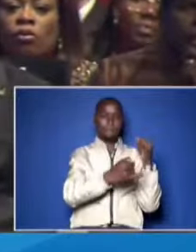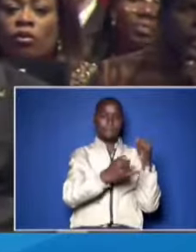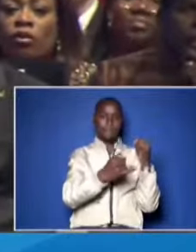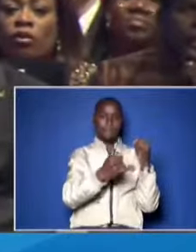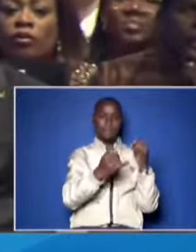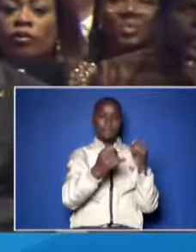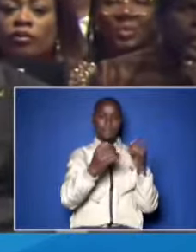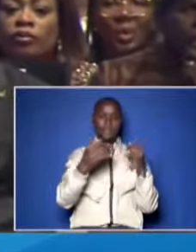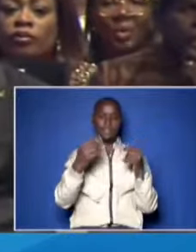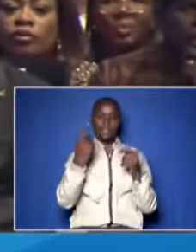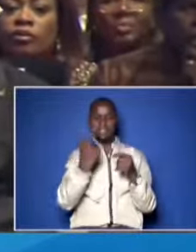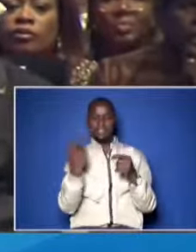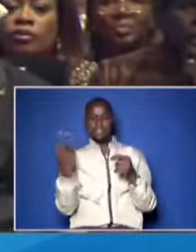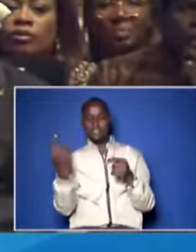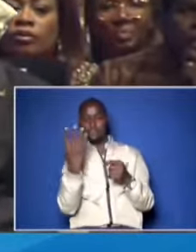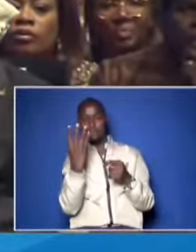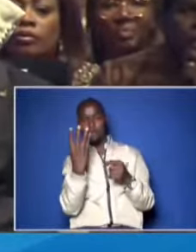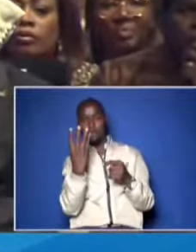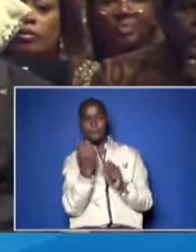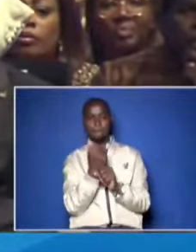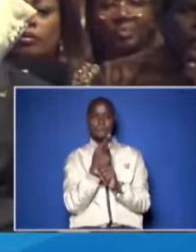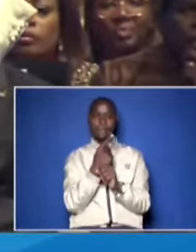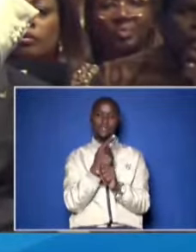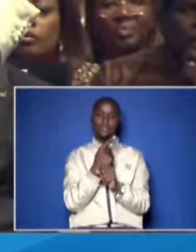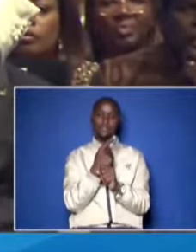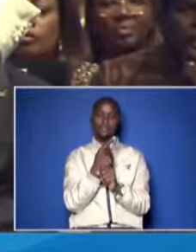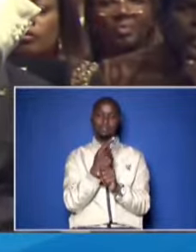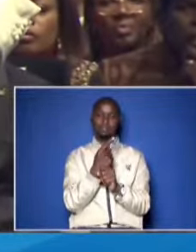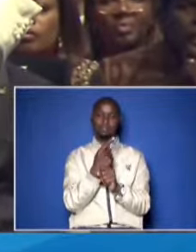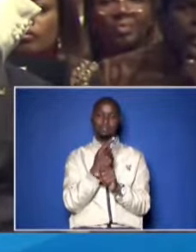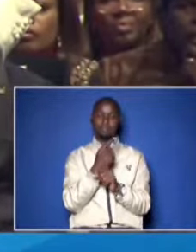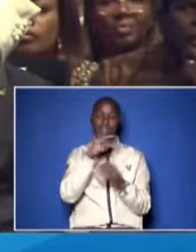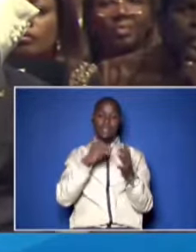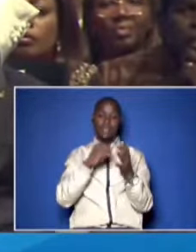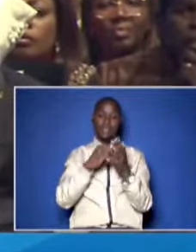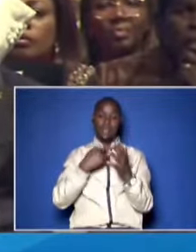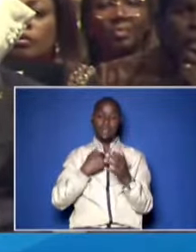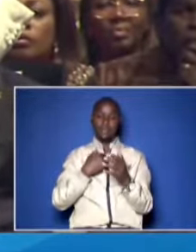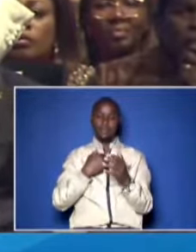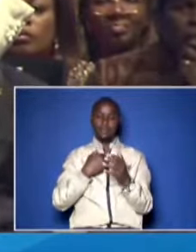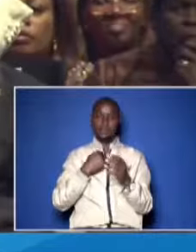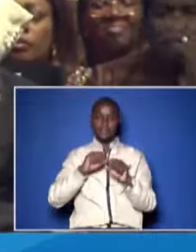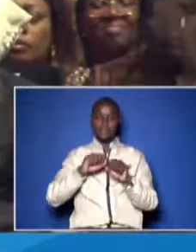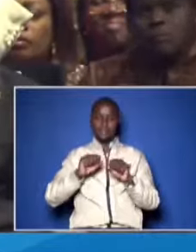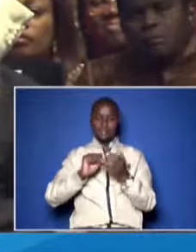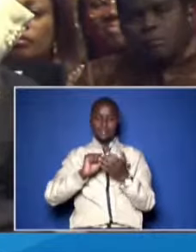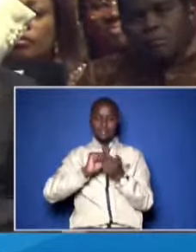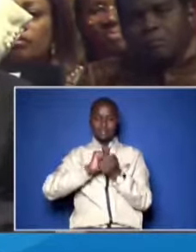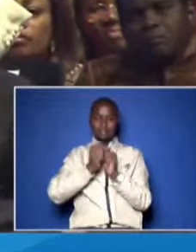four months it has changed my